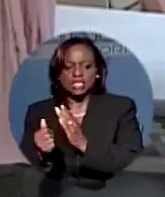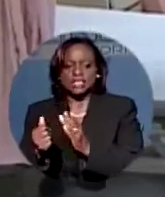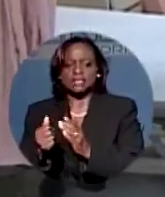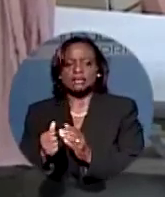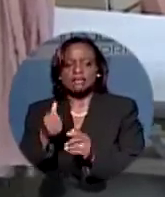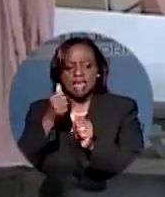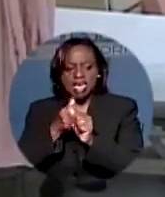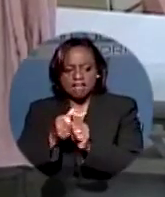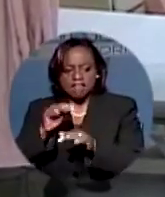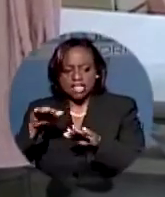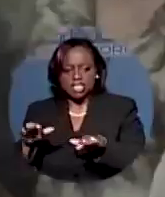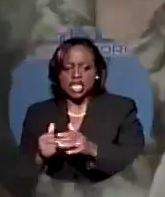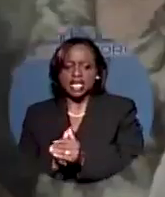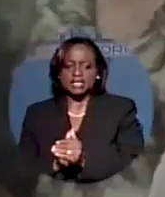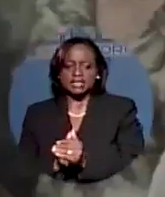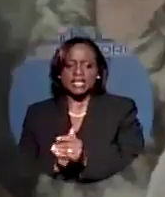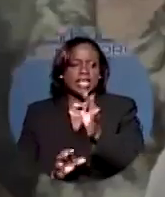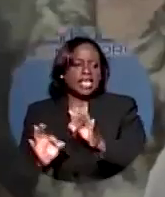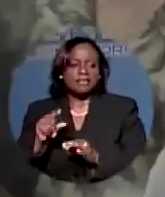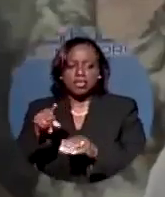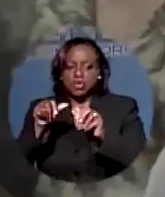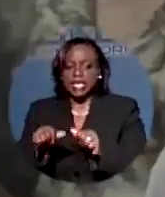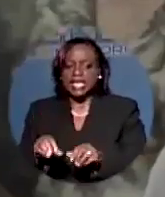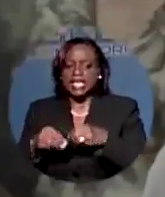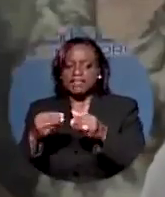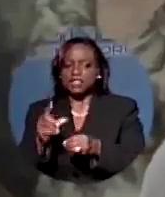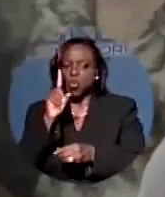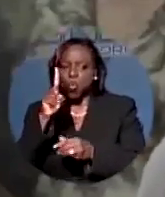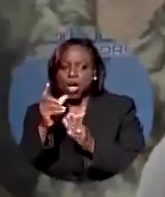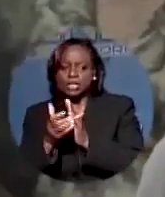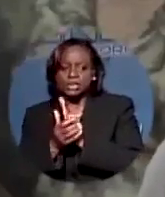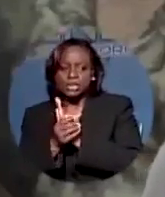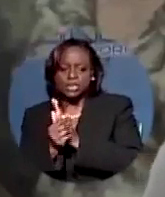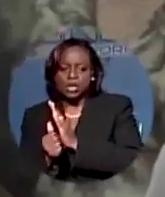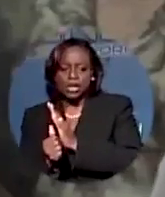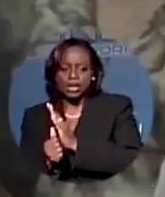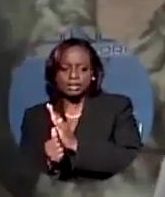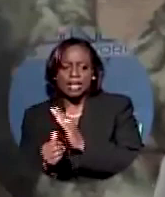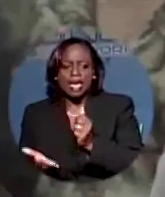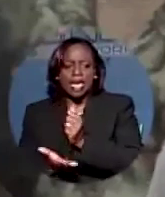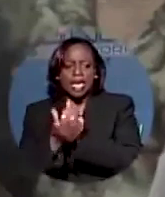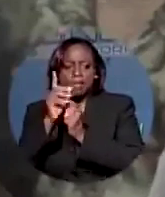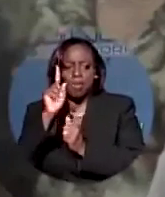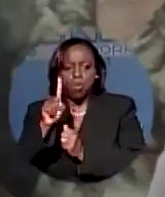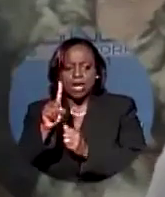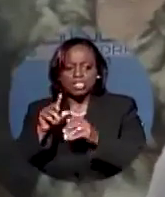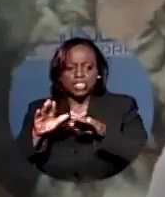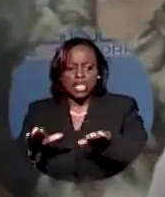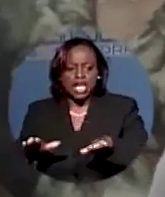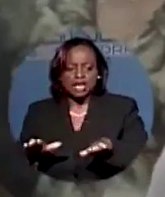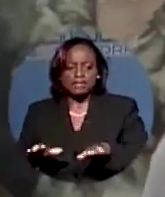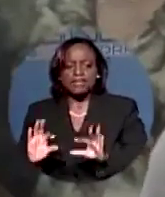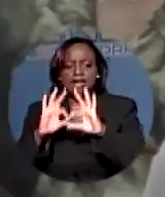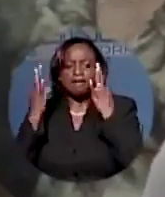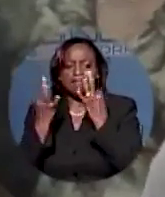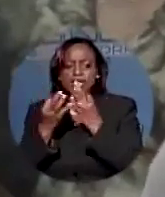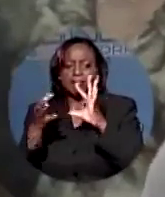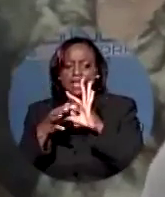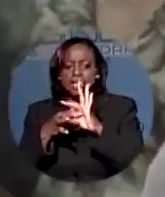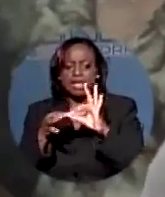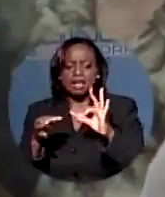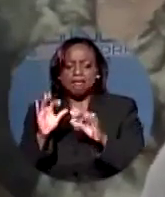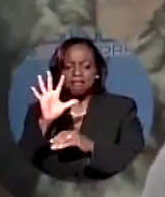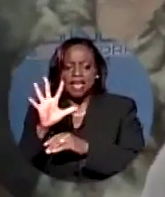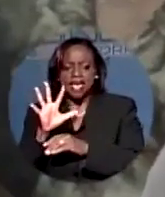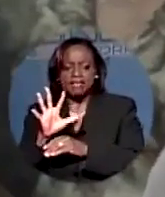appeal. If you can just give us $1. Have your children, one child, say you're a family of 5, send us